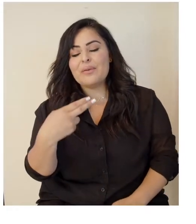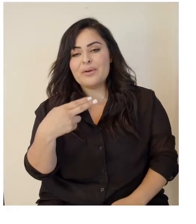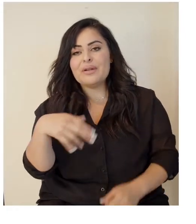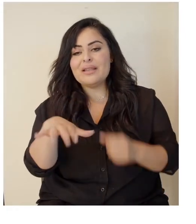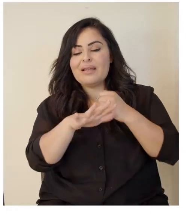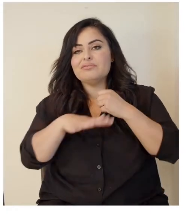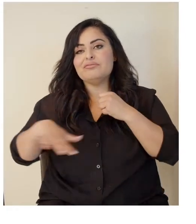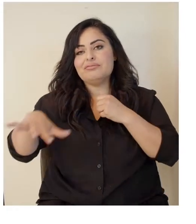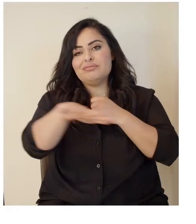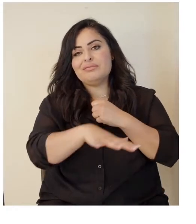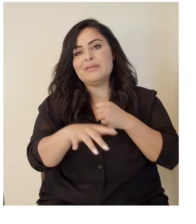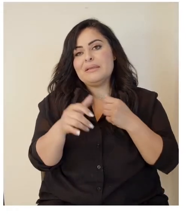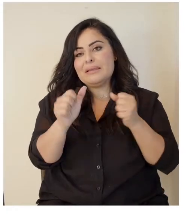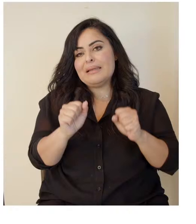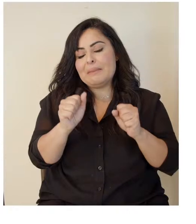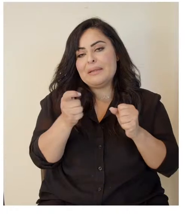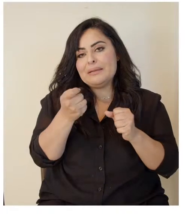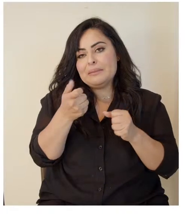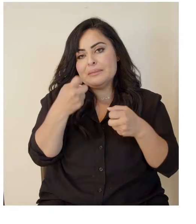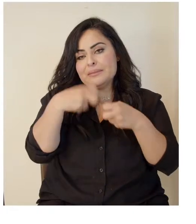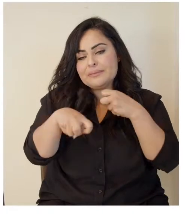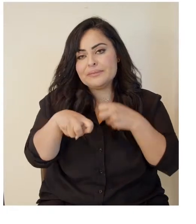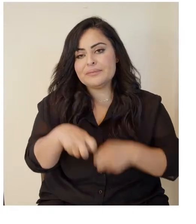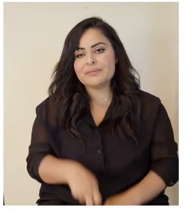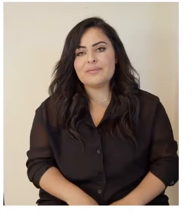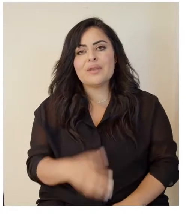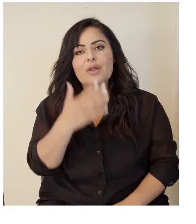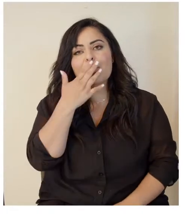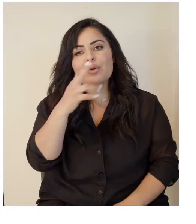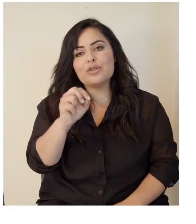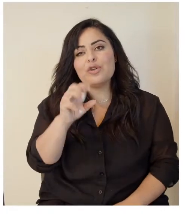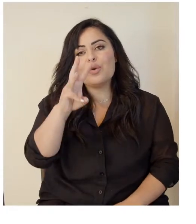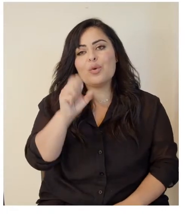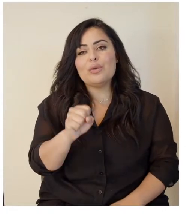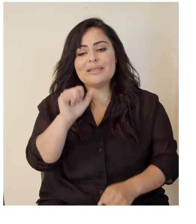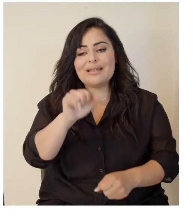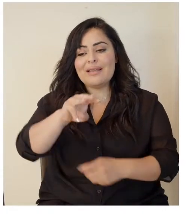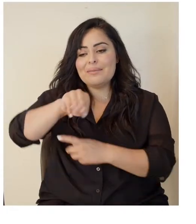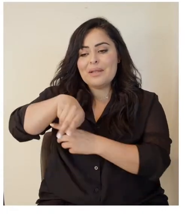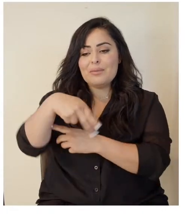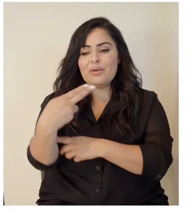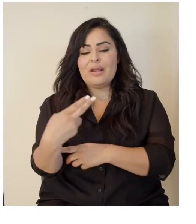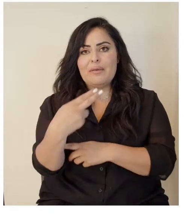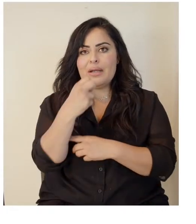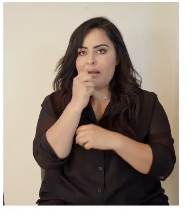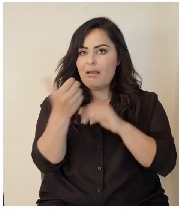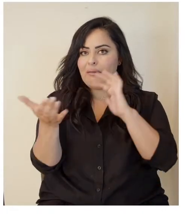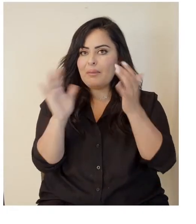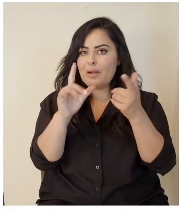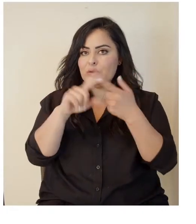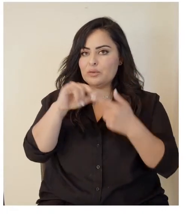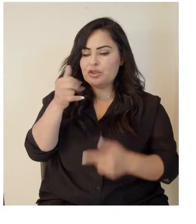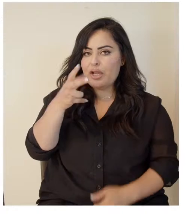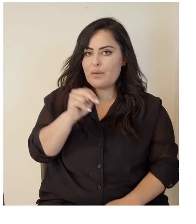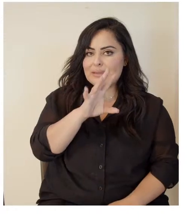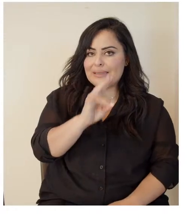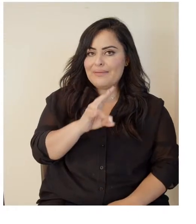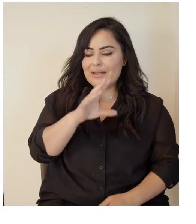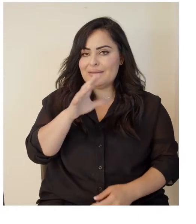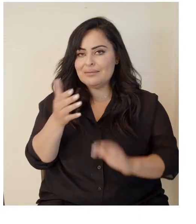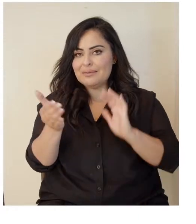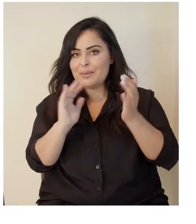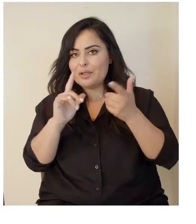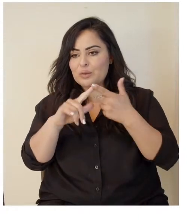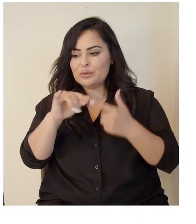could test some areas of the fire. The good news is that those kind of wind speeds is nowhere near what we saw January 7th, January 8th.